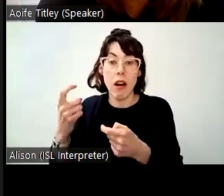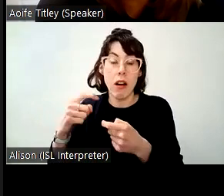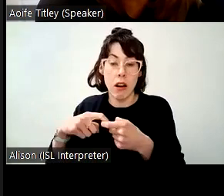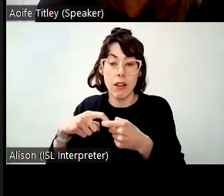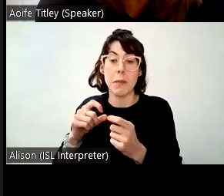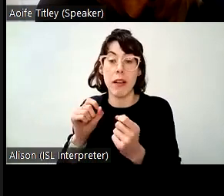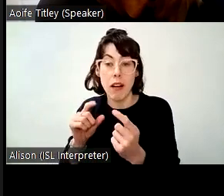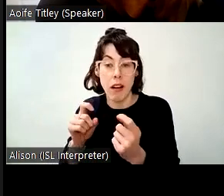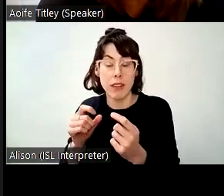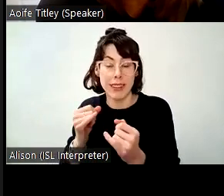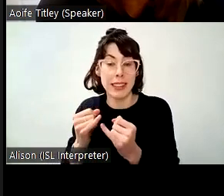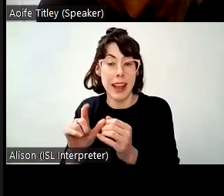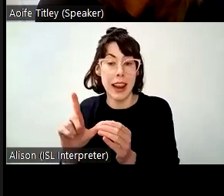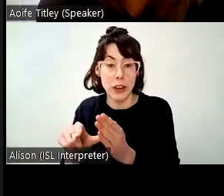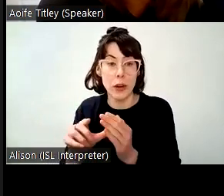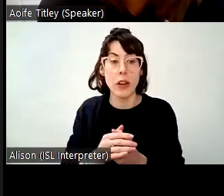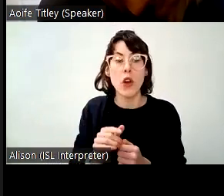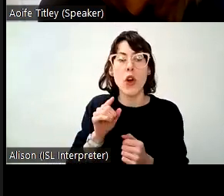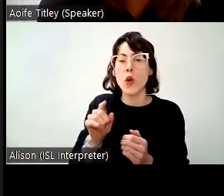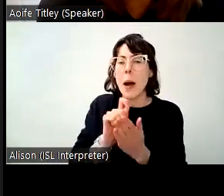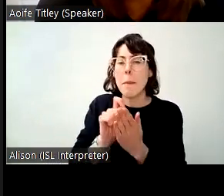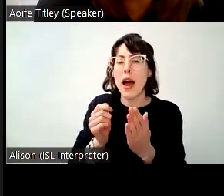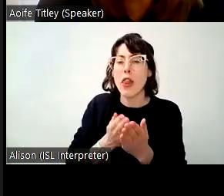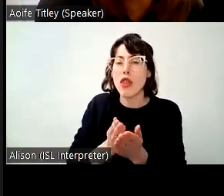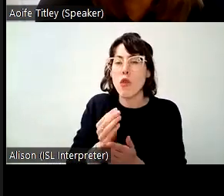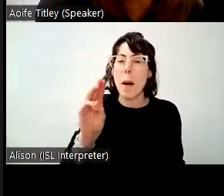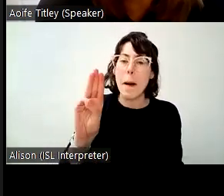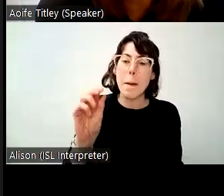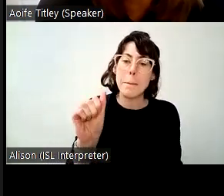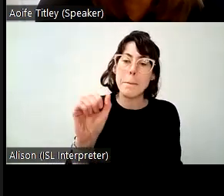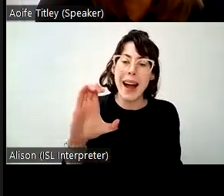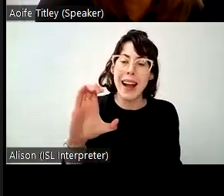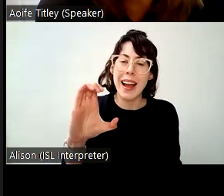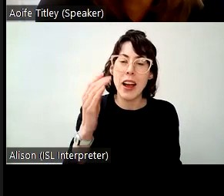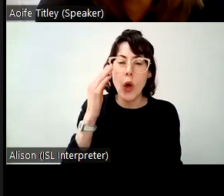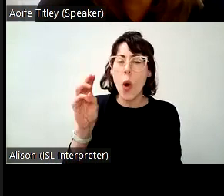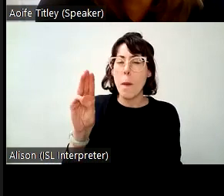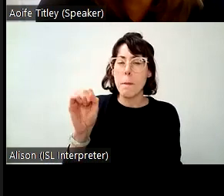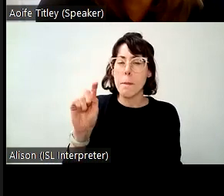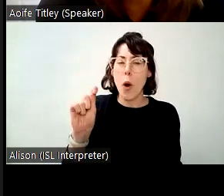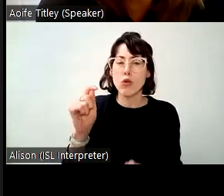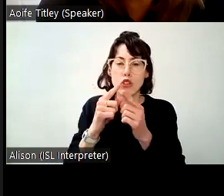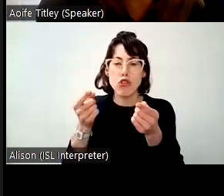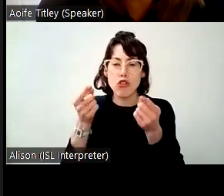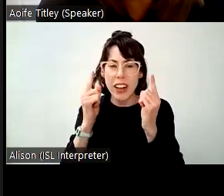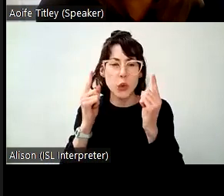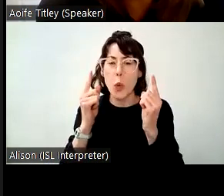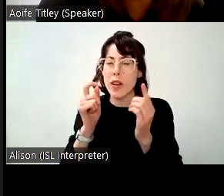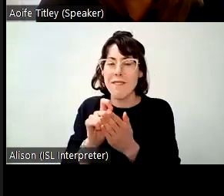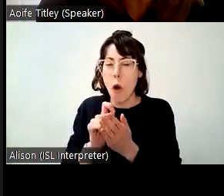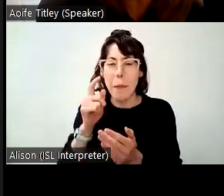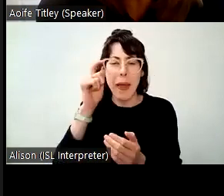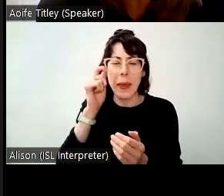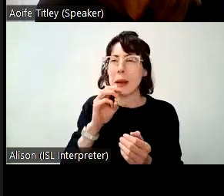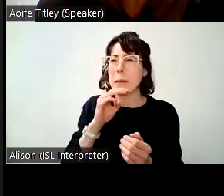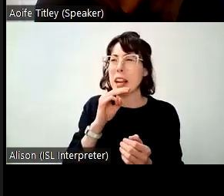is the kind of postgraduate online form. I think it stands for processing applications in the cloud or